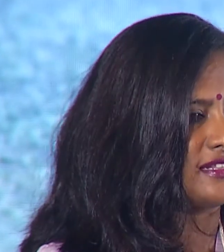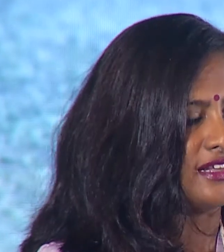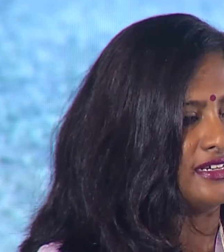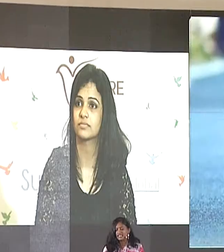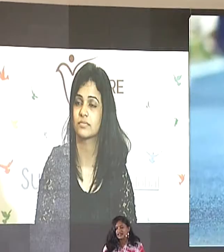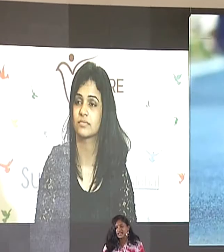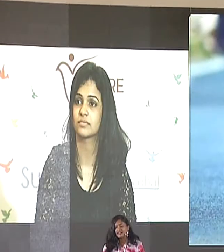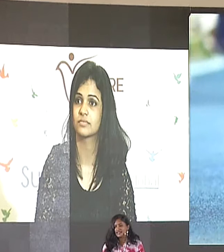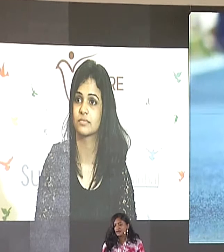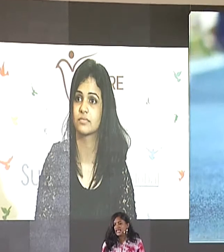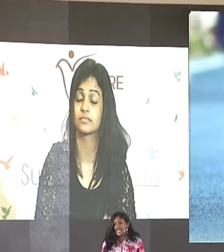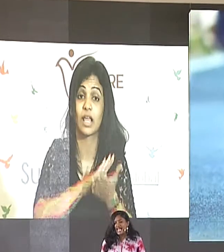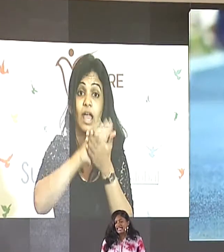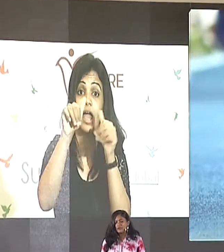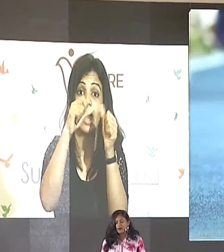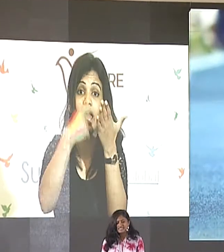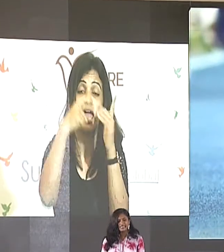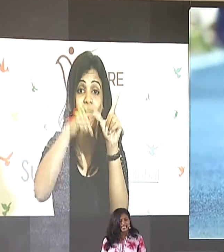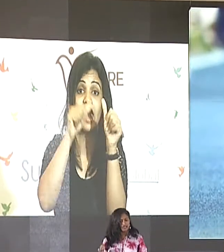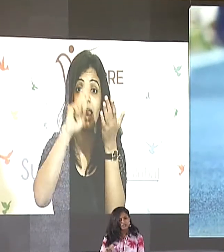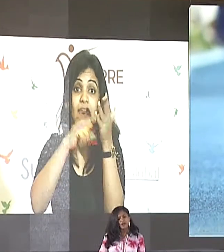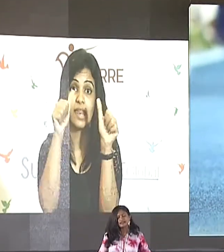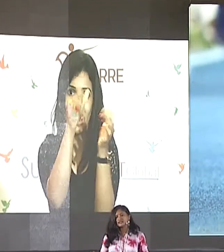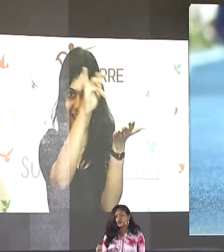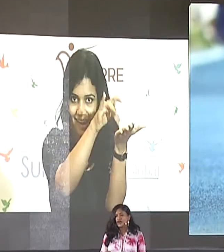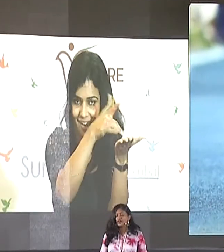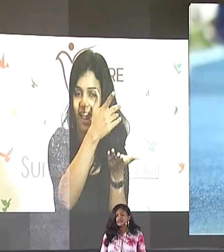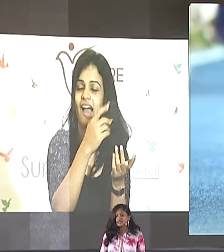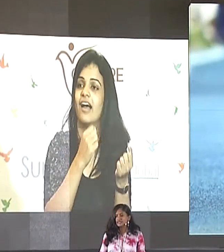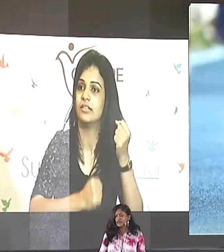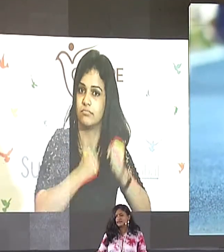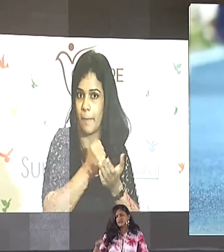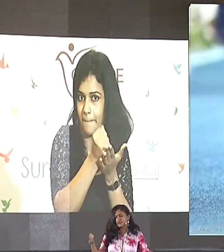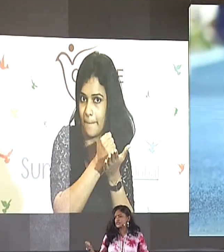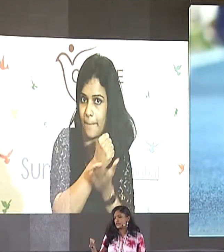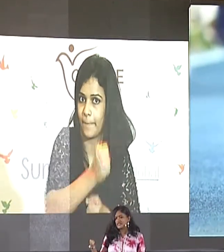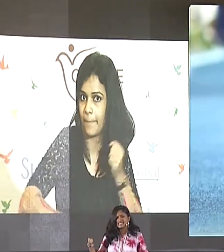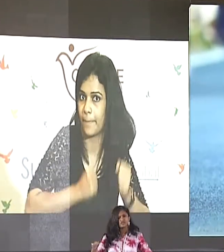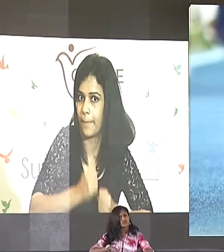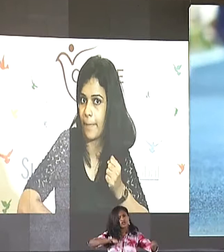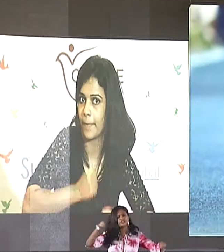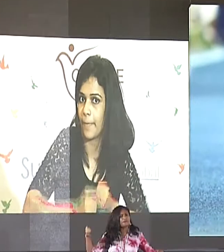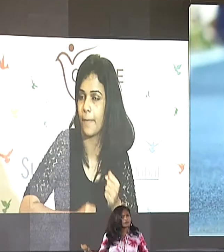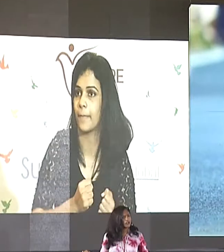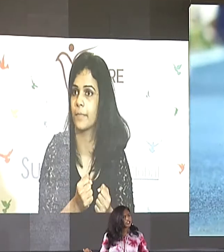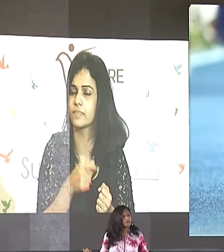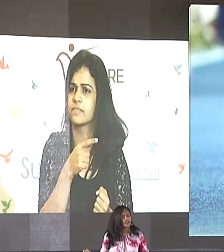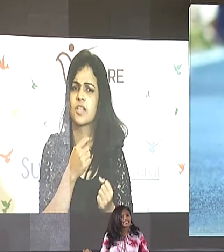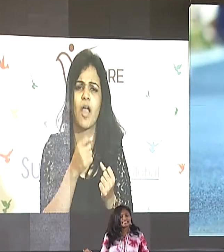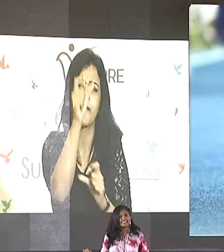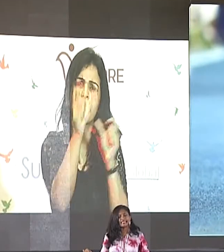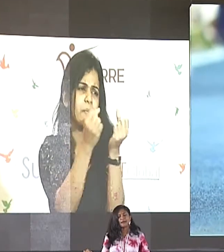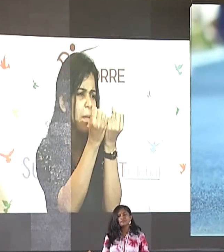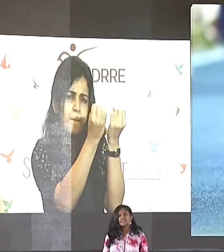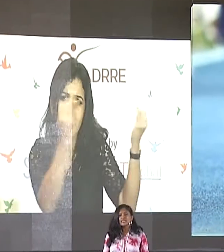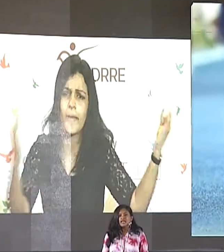participated in Haryana now. And when I was there and there was practice going on, and it was a previous day, so there's lots of people, there are lots of para